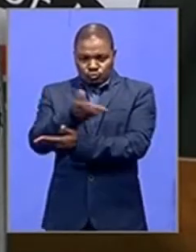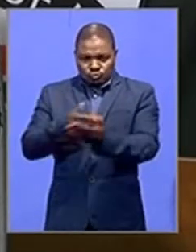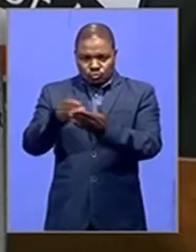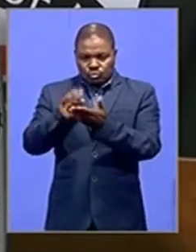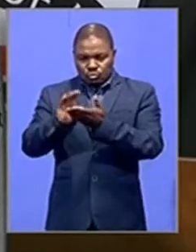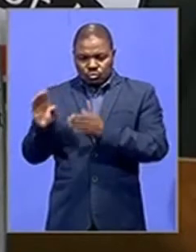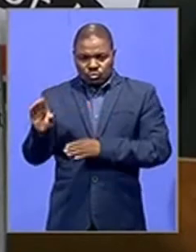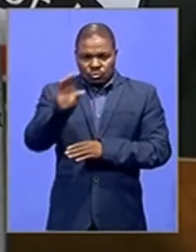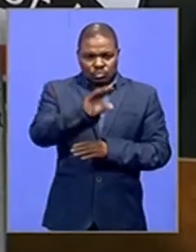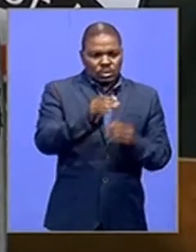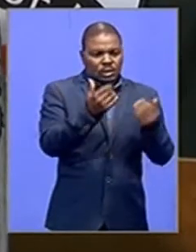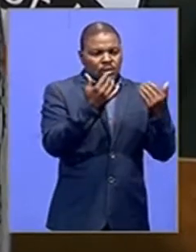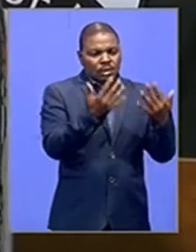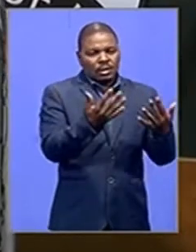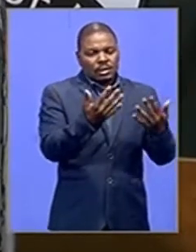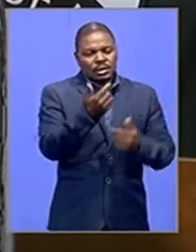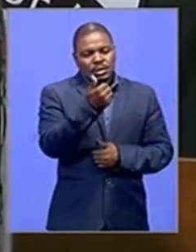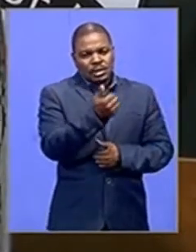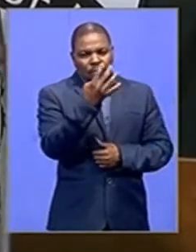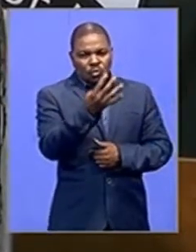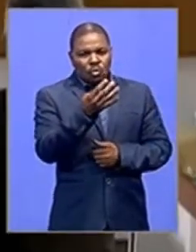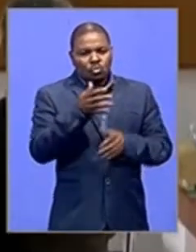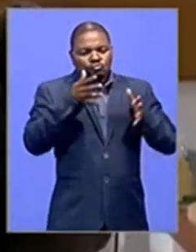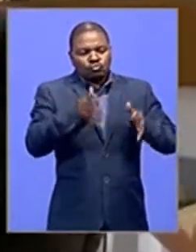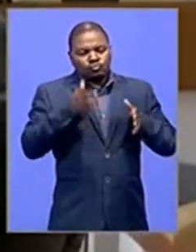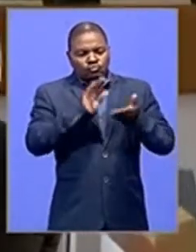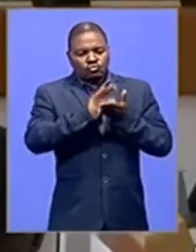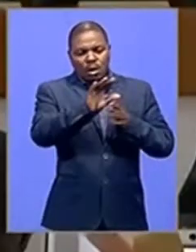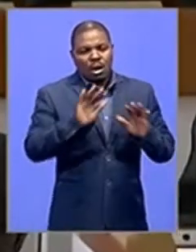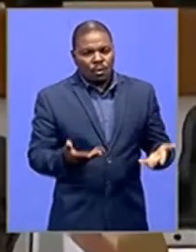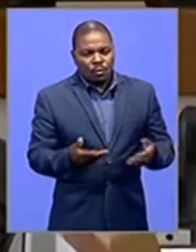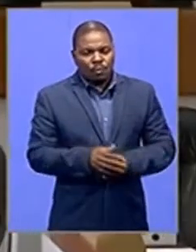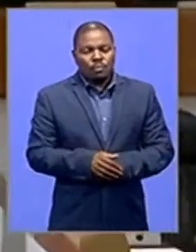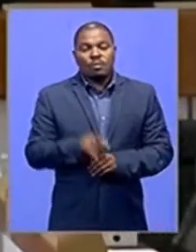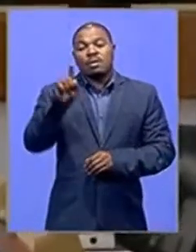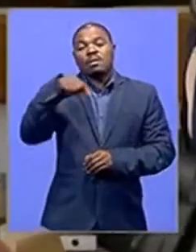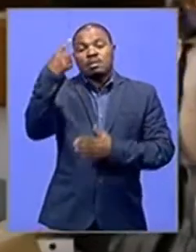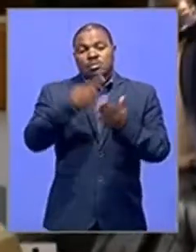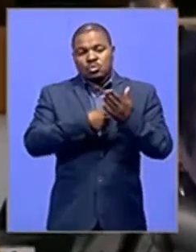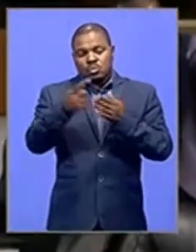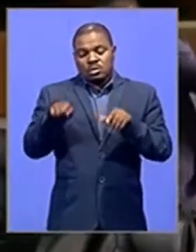1064 locomotive deal. Komišene e tšwela pele bekeng yeo e tlago.